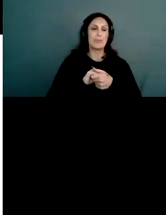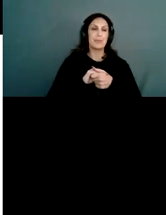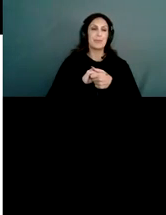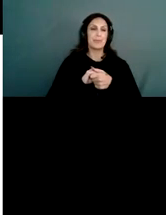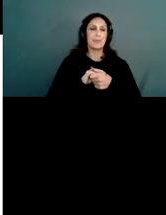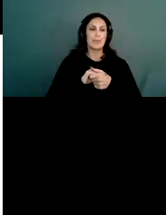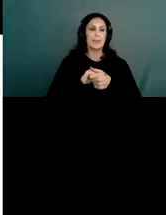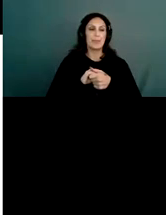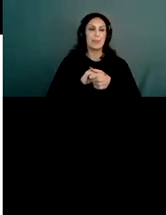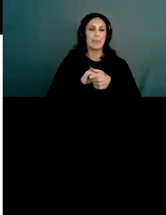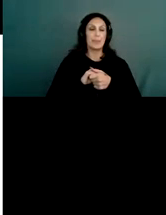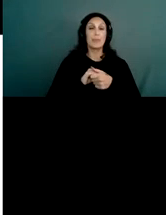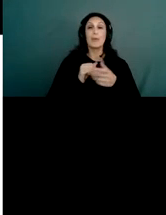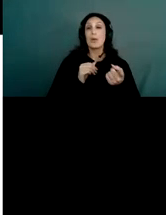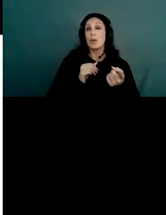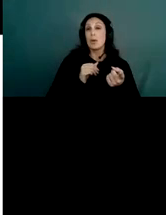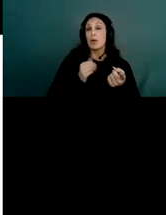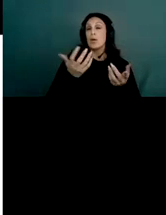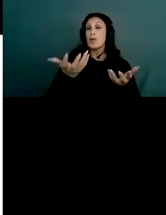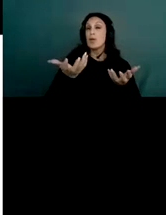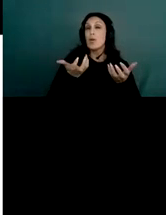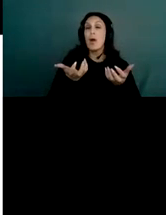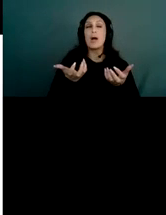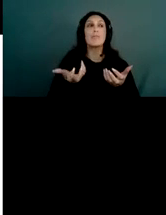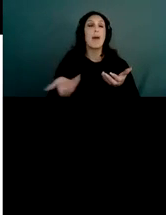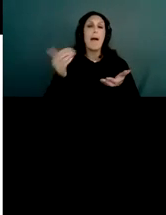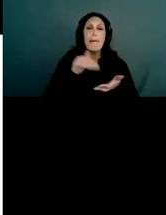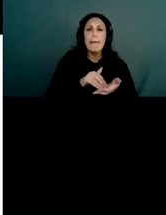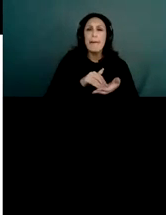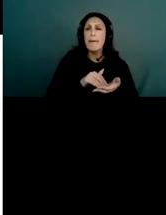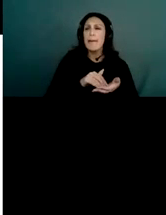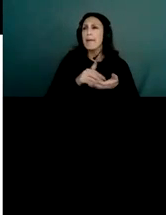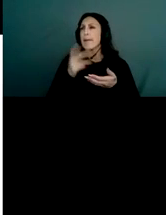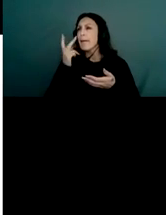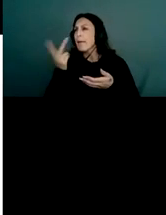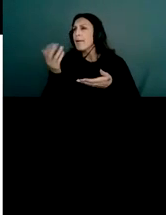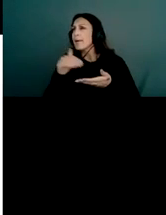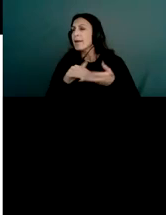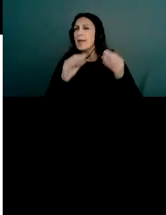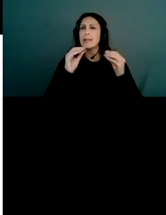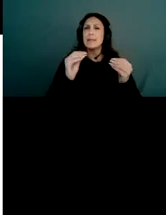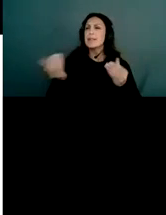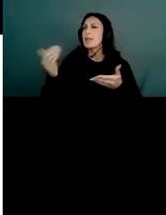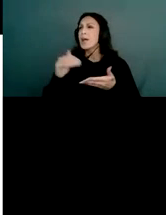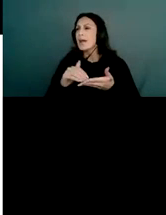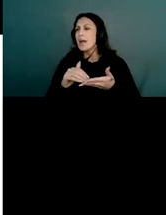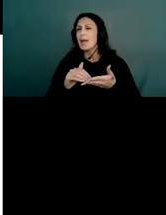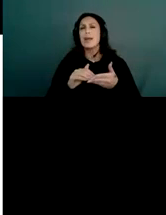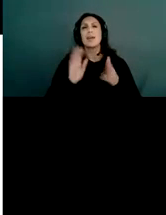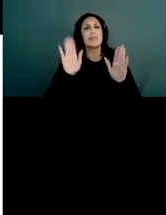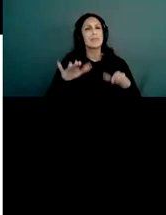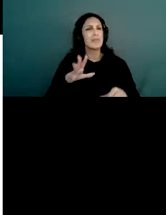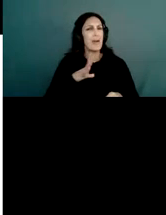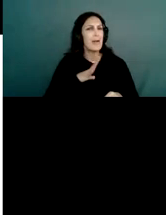like Janet or Corey to demonstrate again or share with you again, they would be happy to do so at the end of